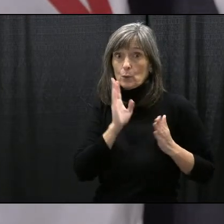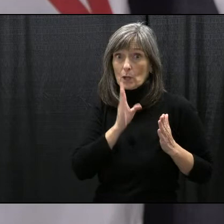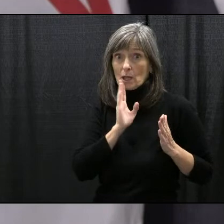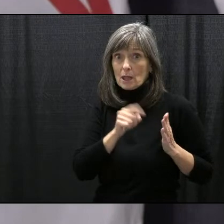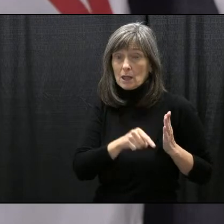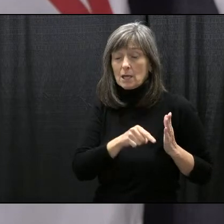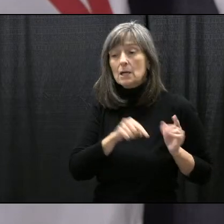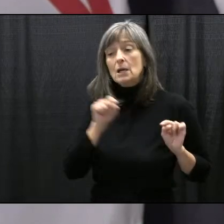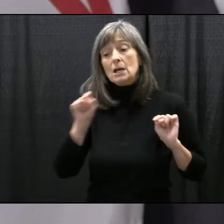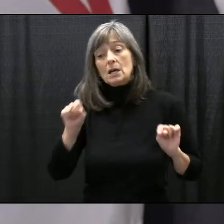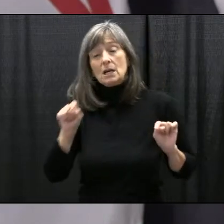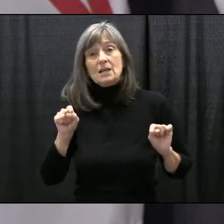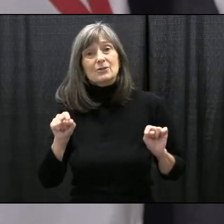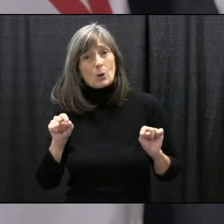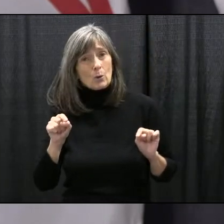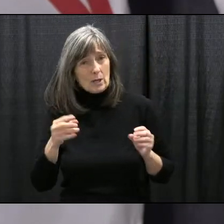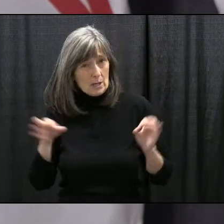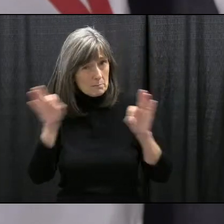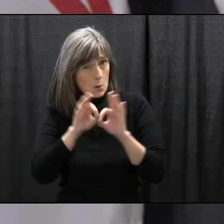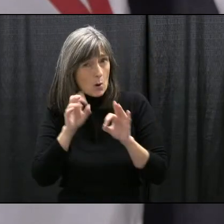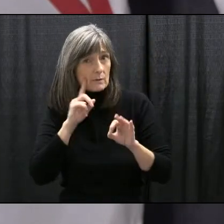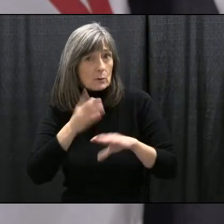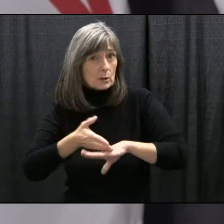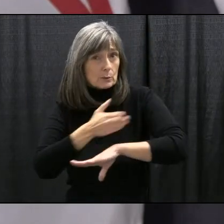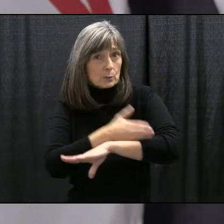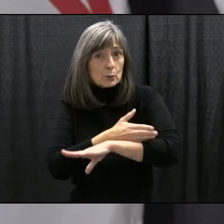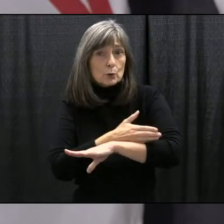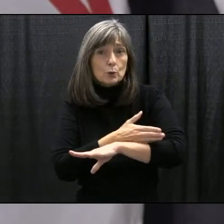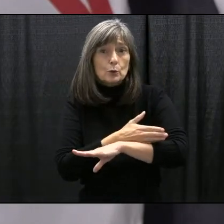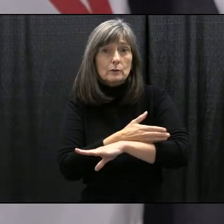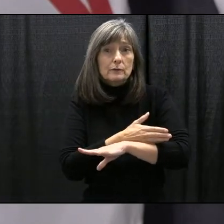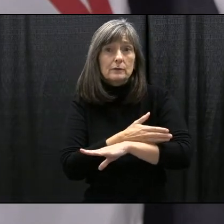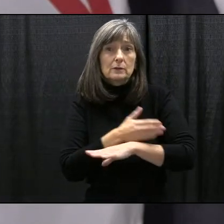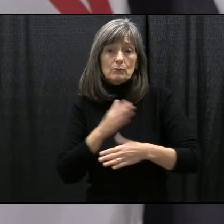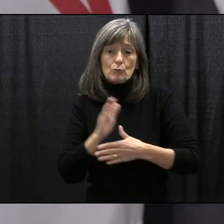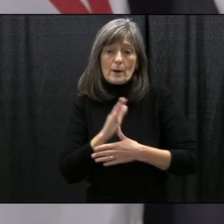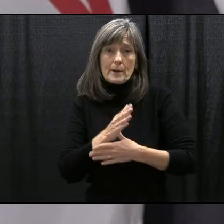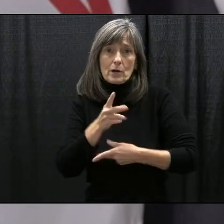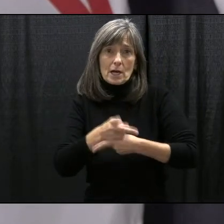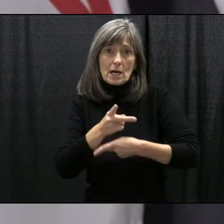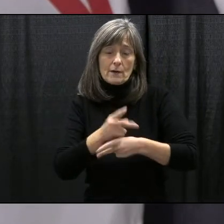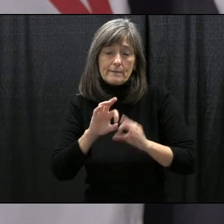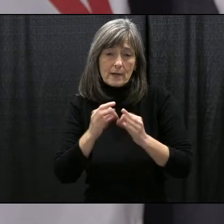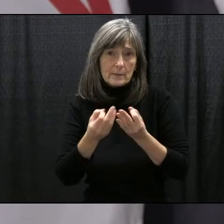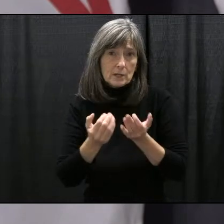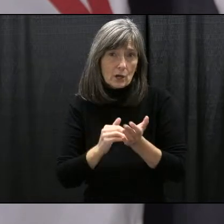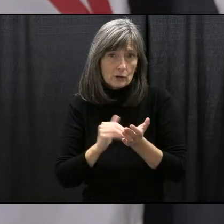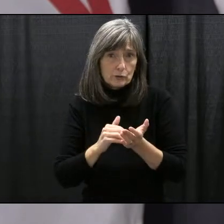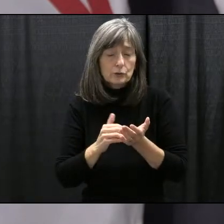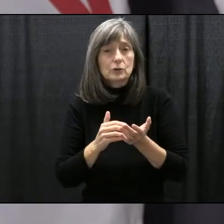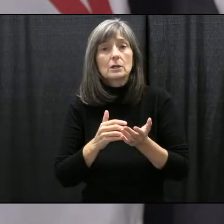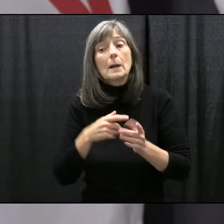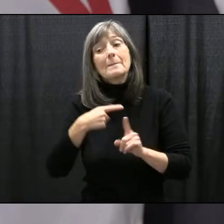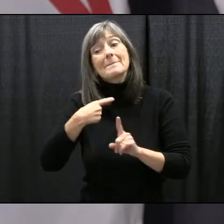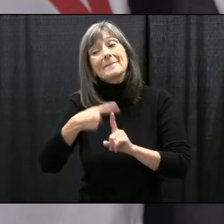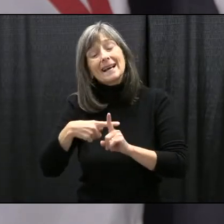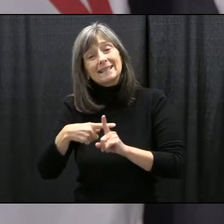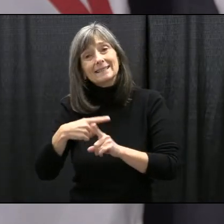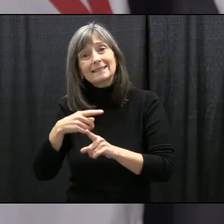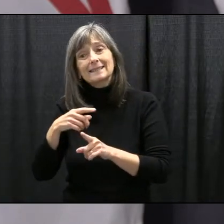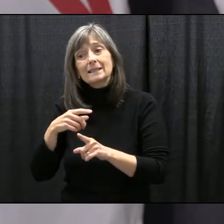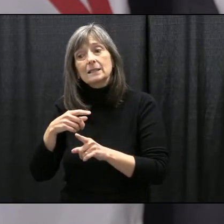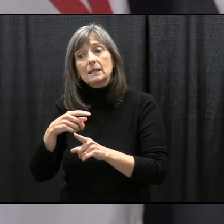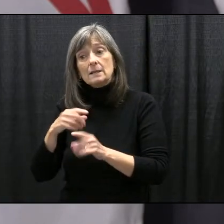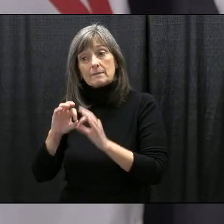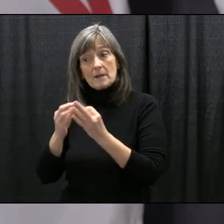are important components to achieve improved primary care services for the people of the province, as well as competitive incentives for